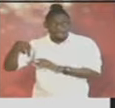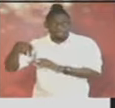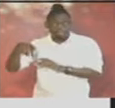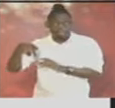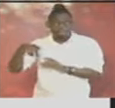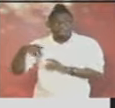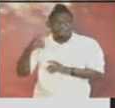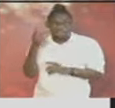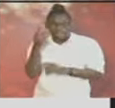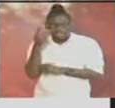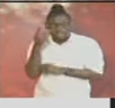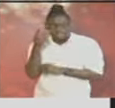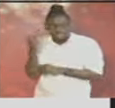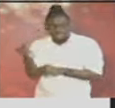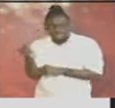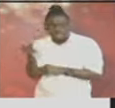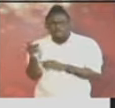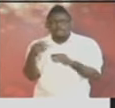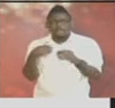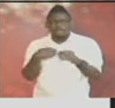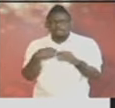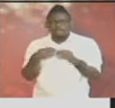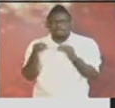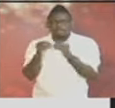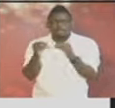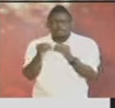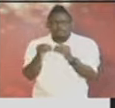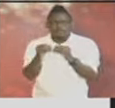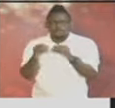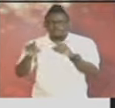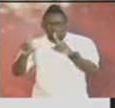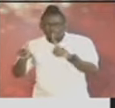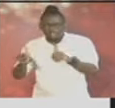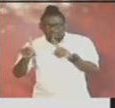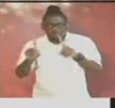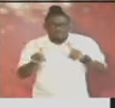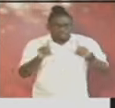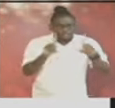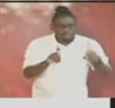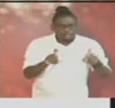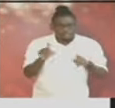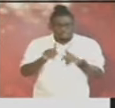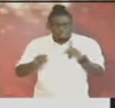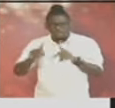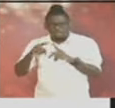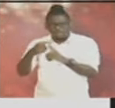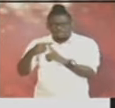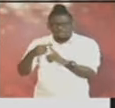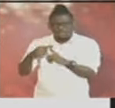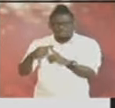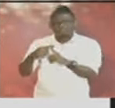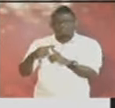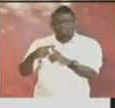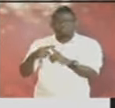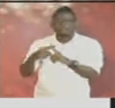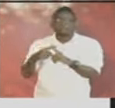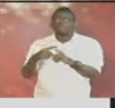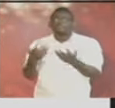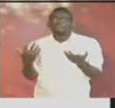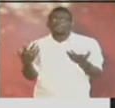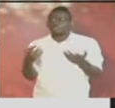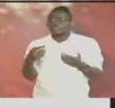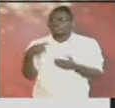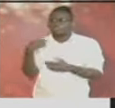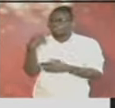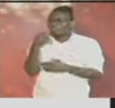COVID-19 contact swabs. So for these patients we would have identified over the period of time, we would have swabbed